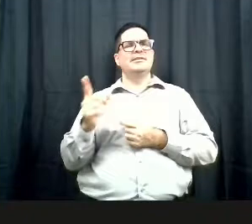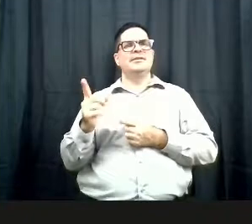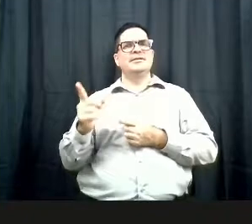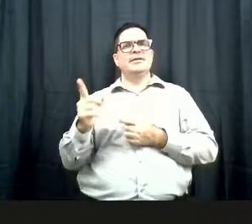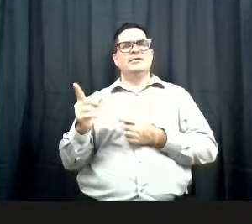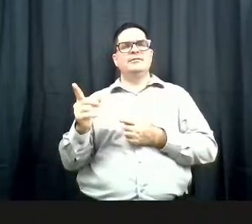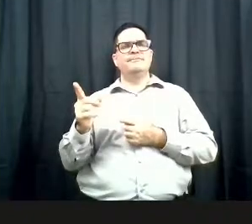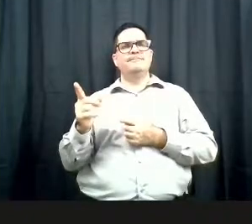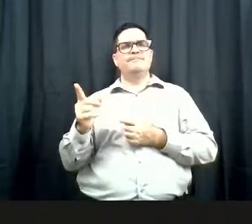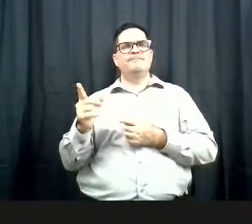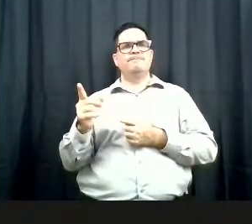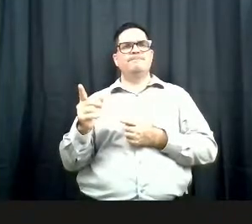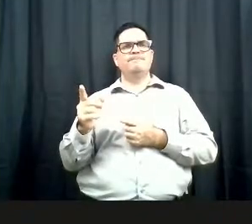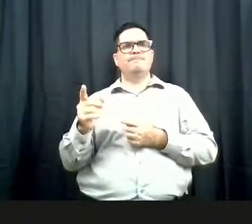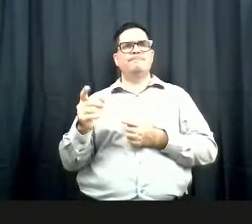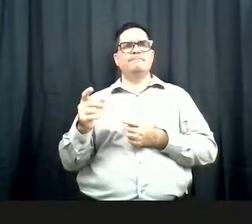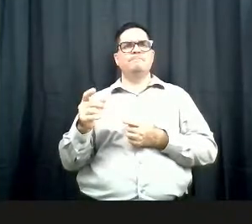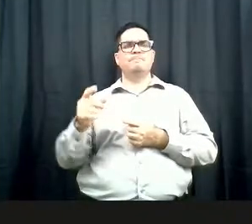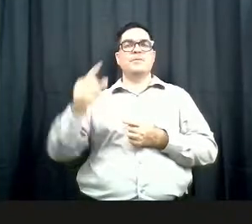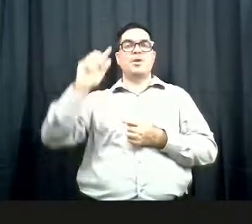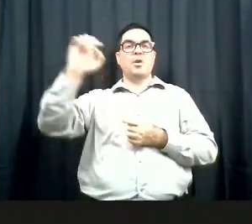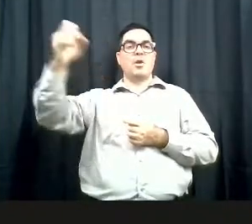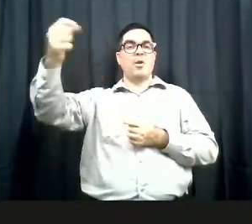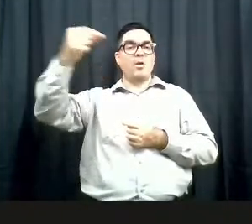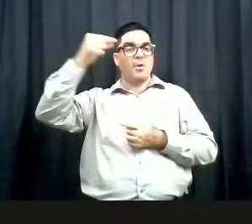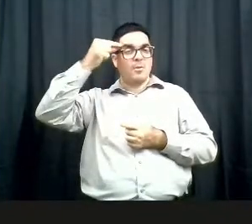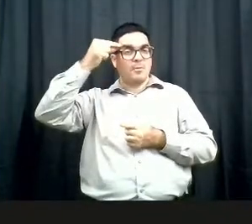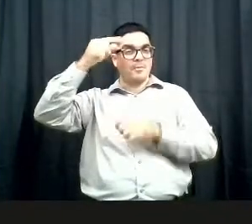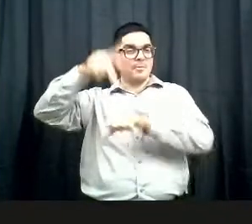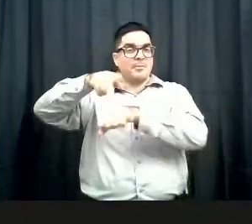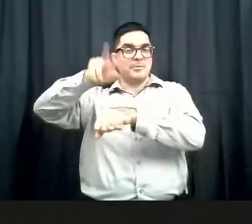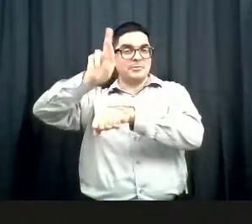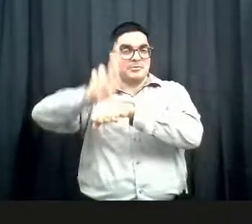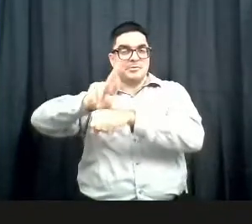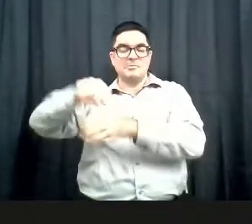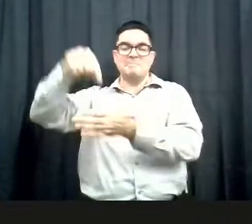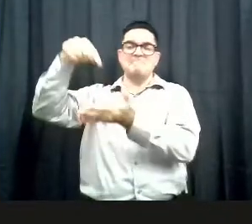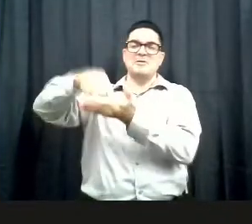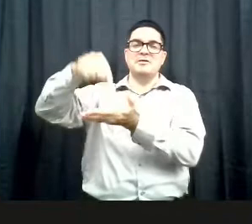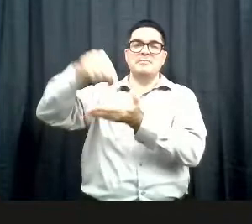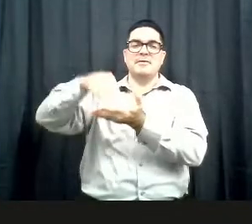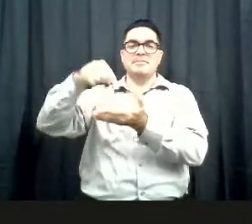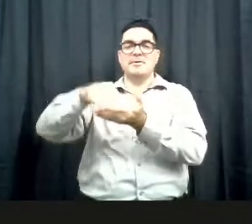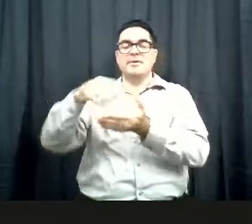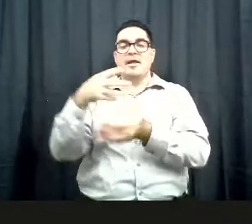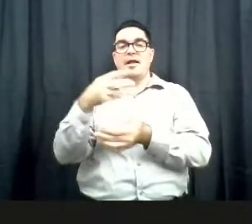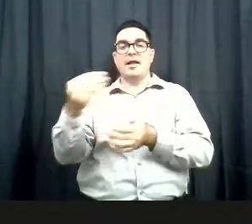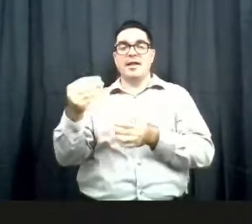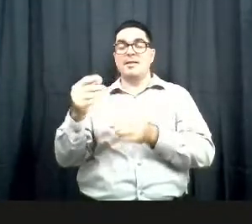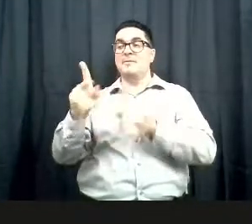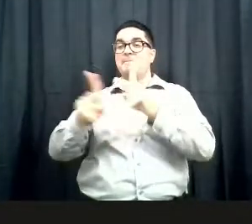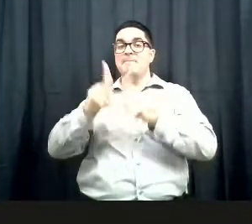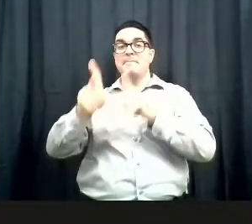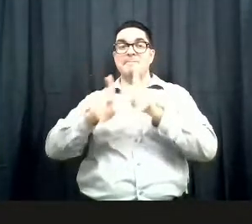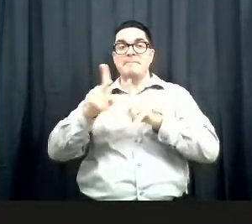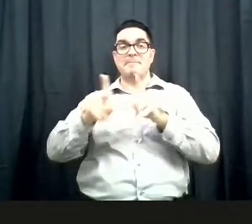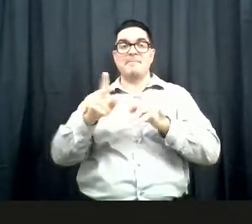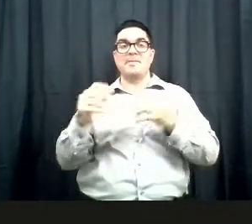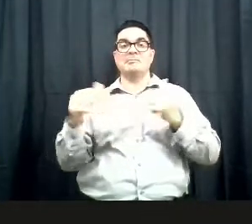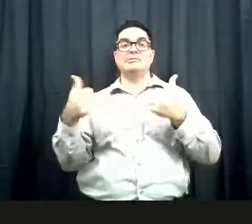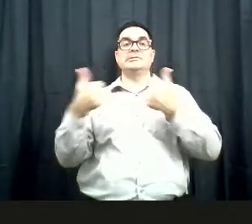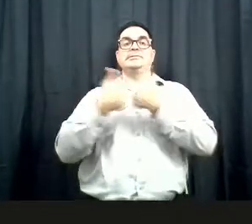been required of the government of Puerto Rico and what the challenges that people have been implementing, and